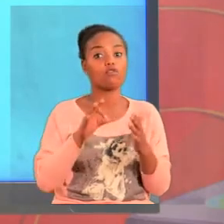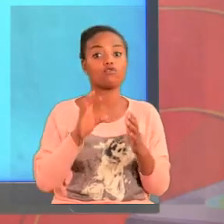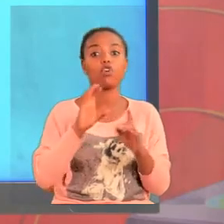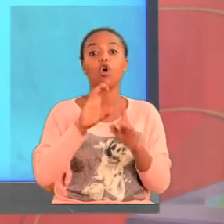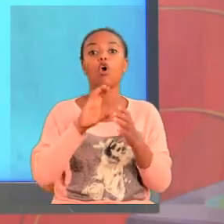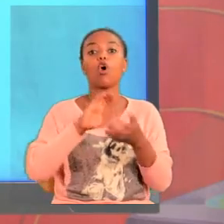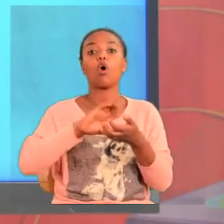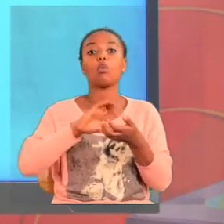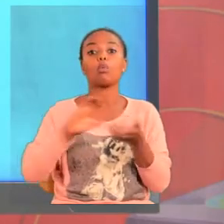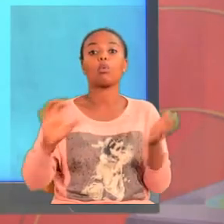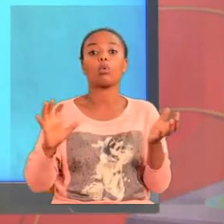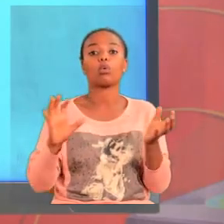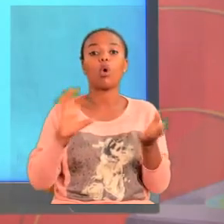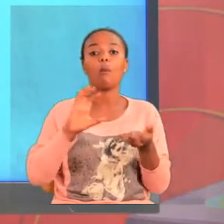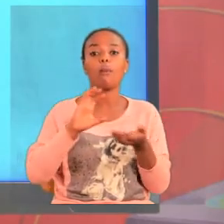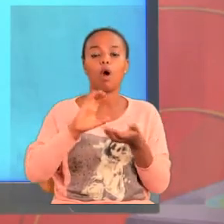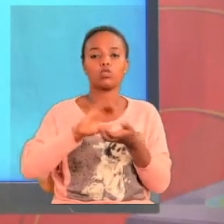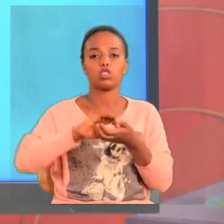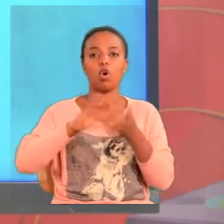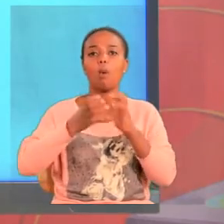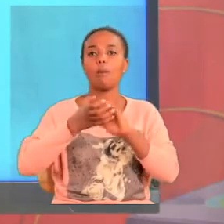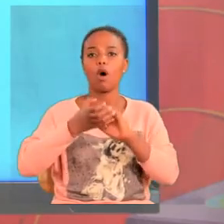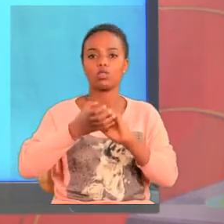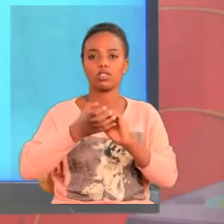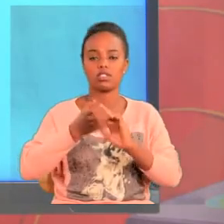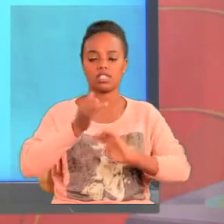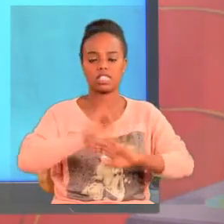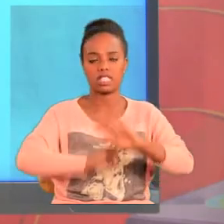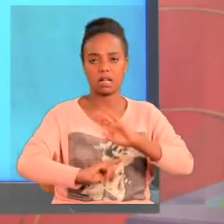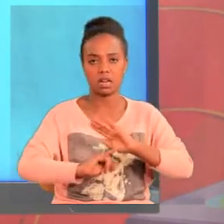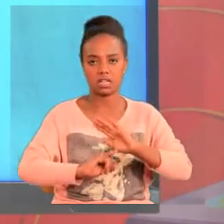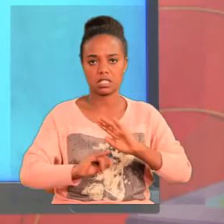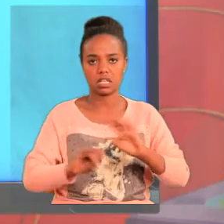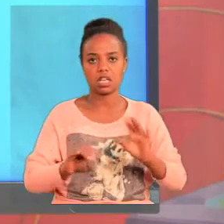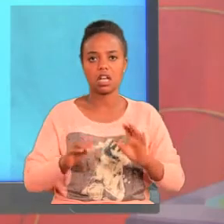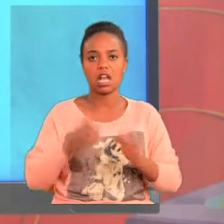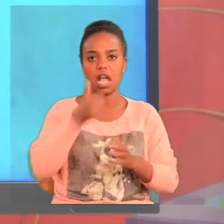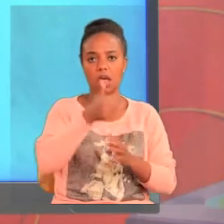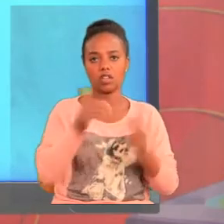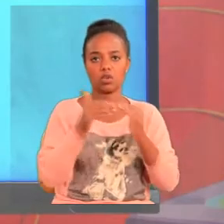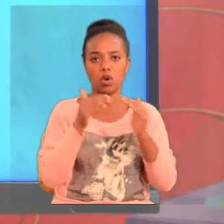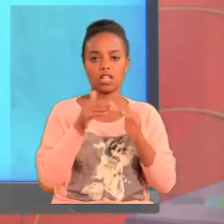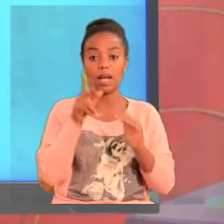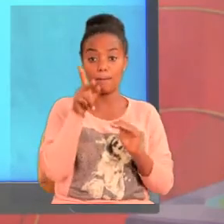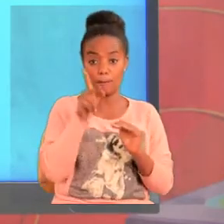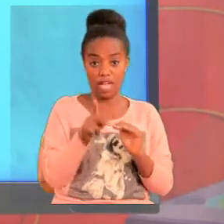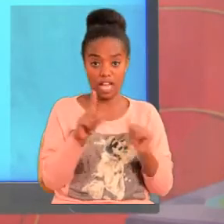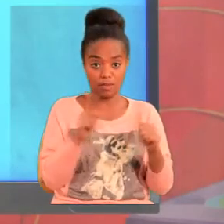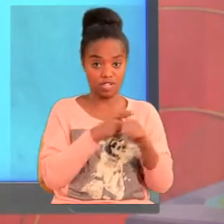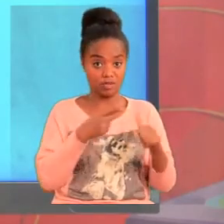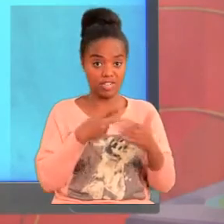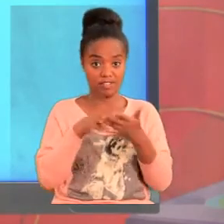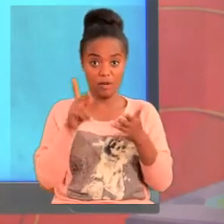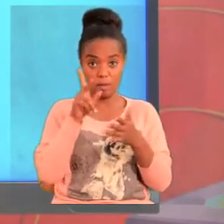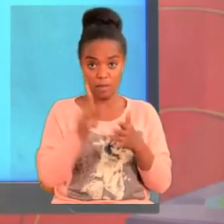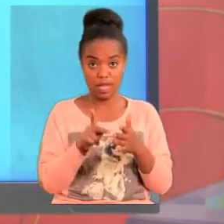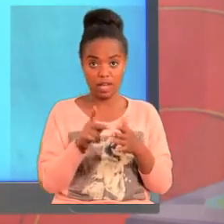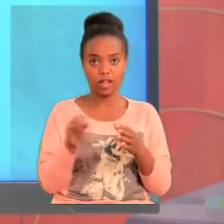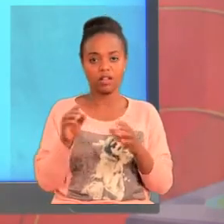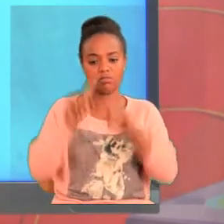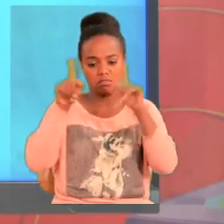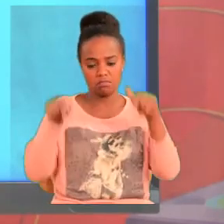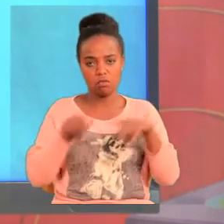compound interest. It's given by amount is equal to the original money invested principal into 1